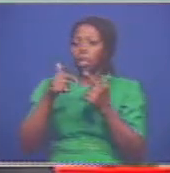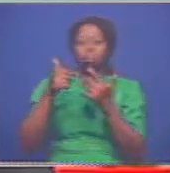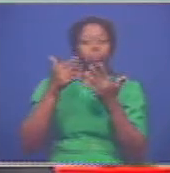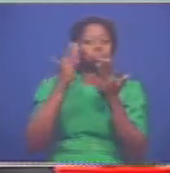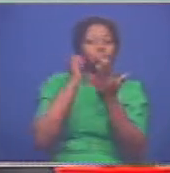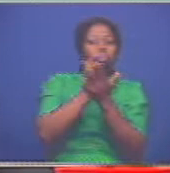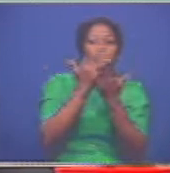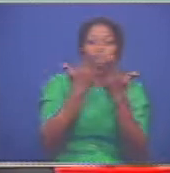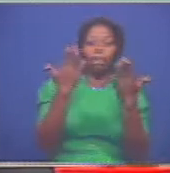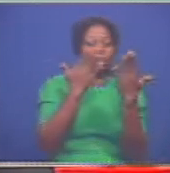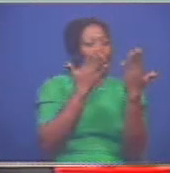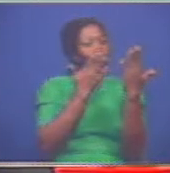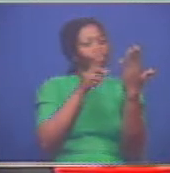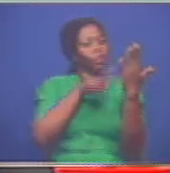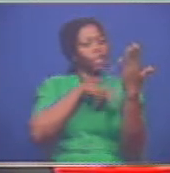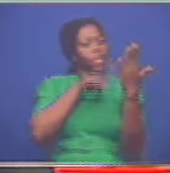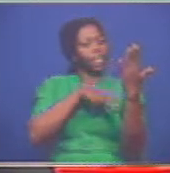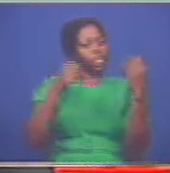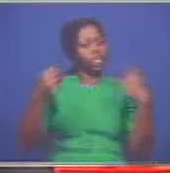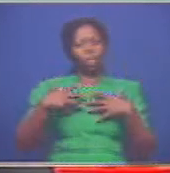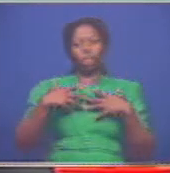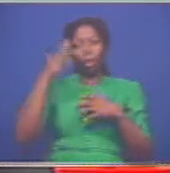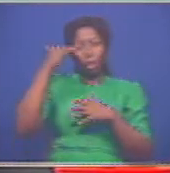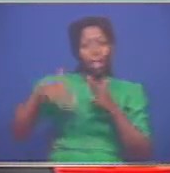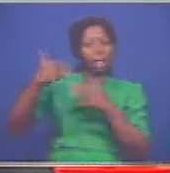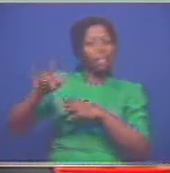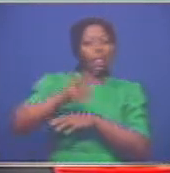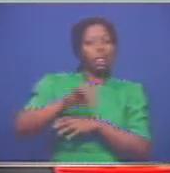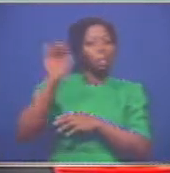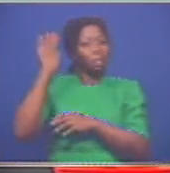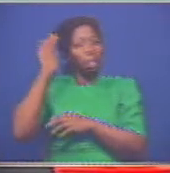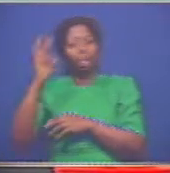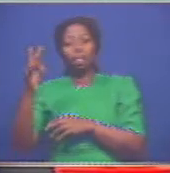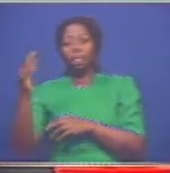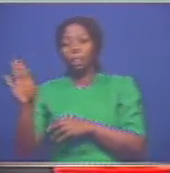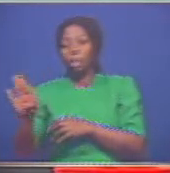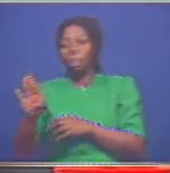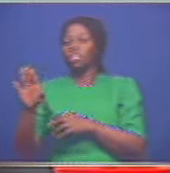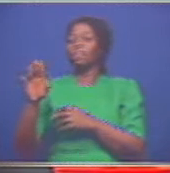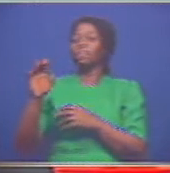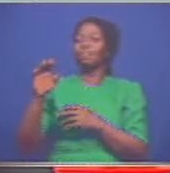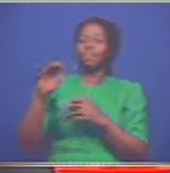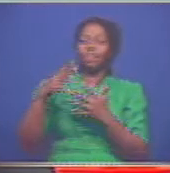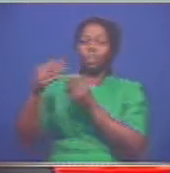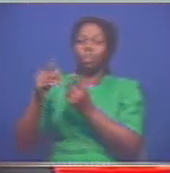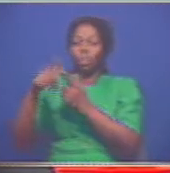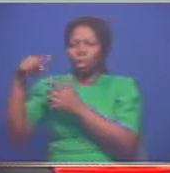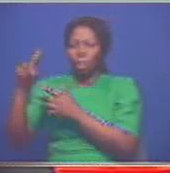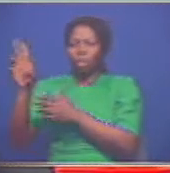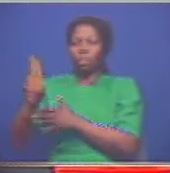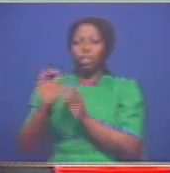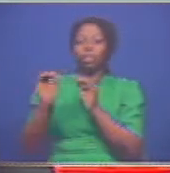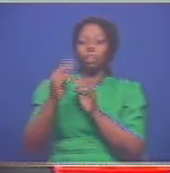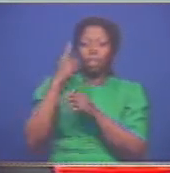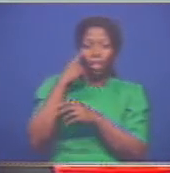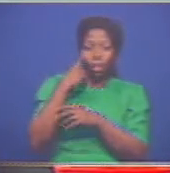because that money, every day you hear 2 billion, 3 billion, did not go to the right use. What I see, especially not just for Kenya, in